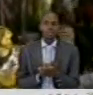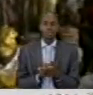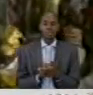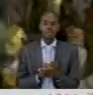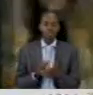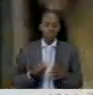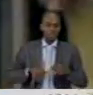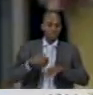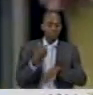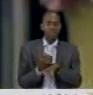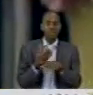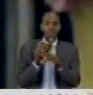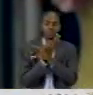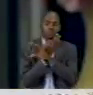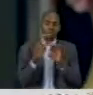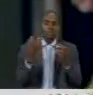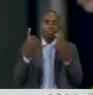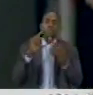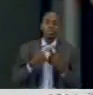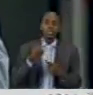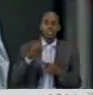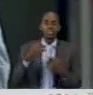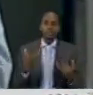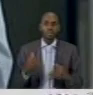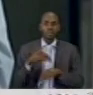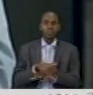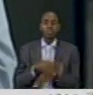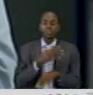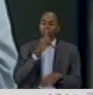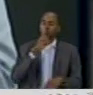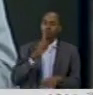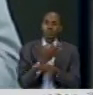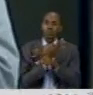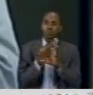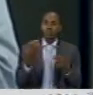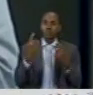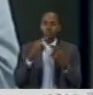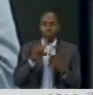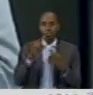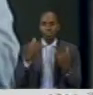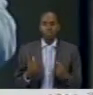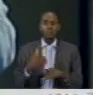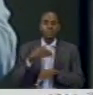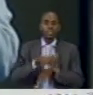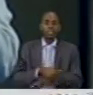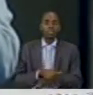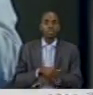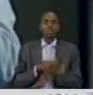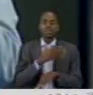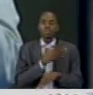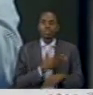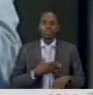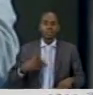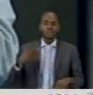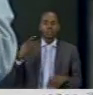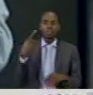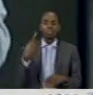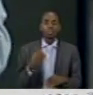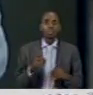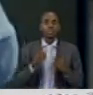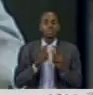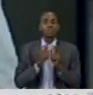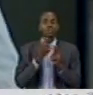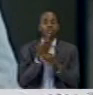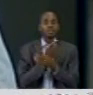comes to you tonight a show freedom come see you tonight and the supernatural